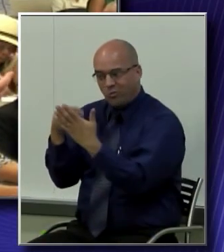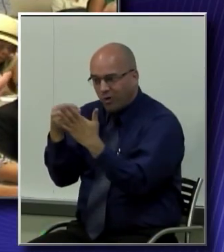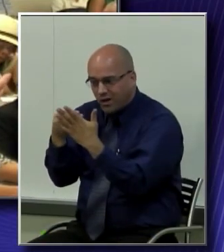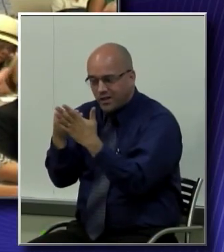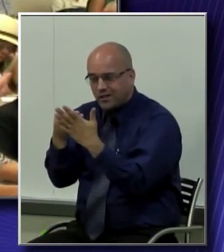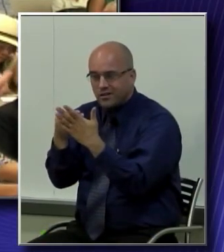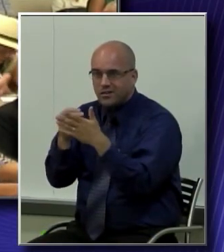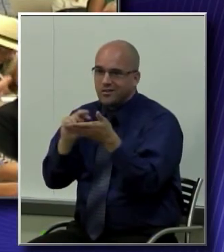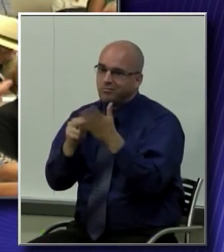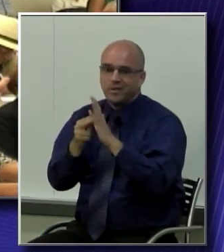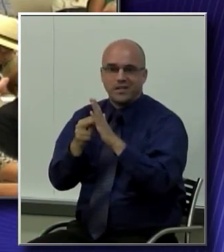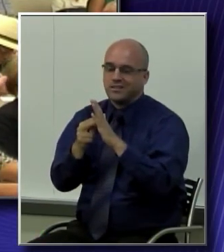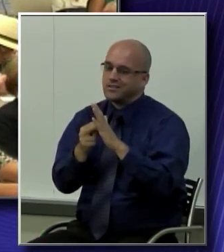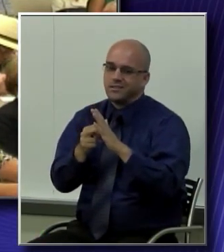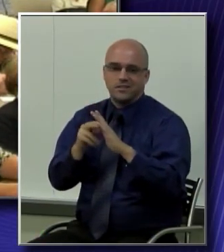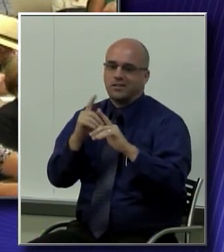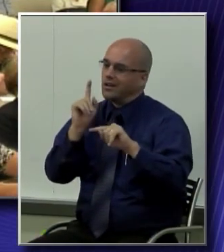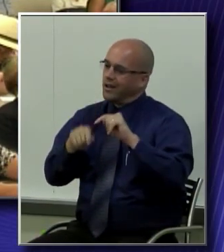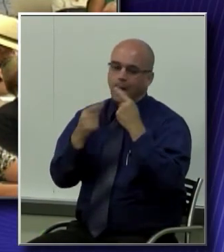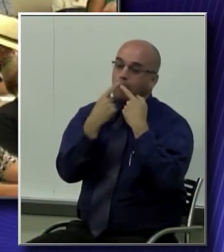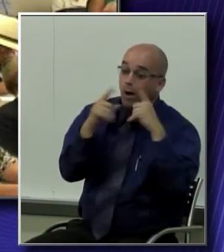then students can't succeed.